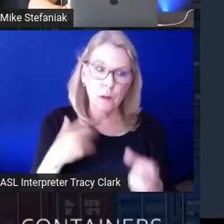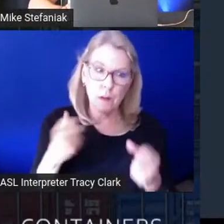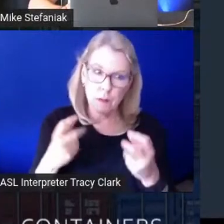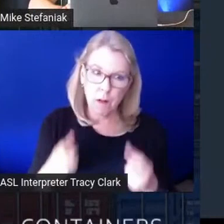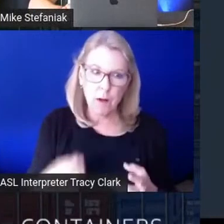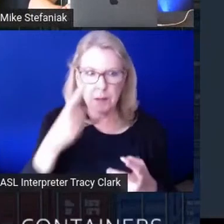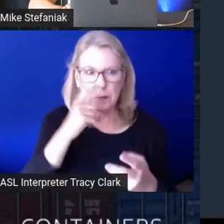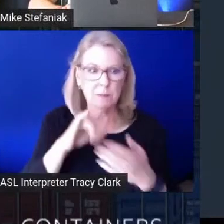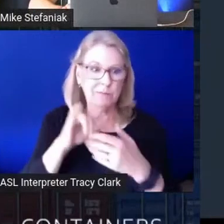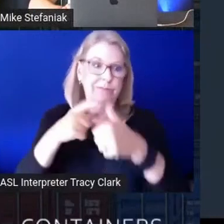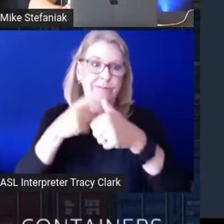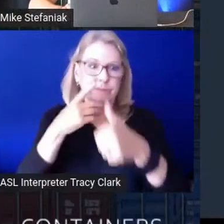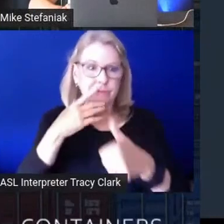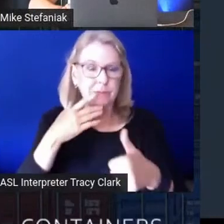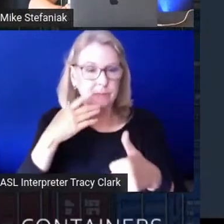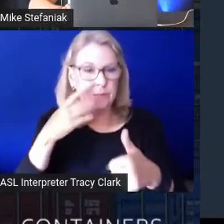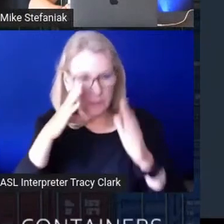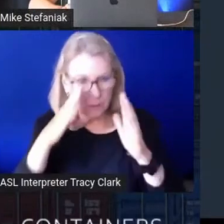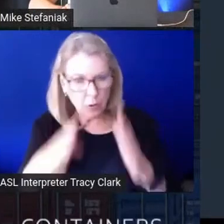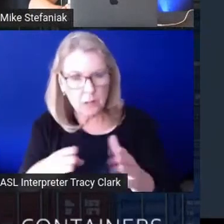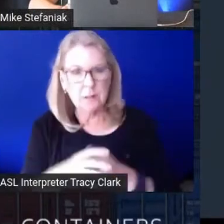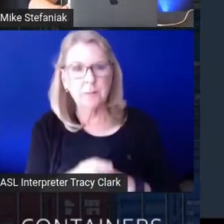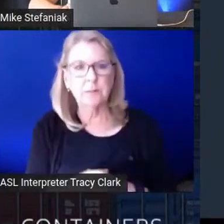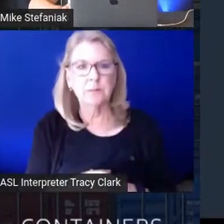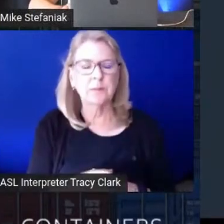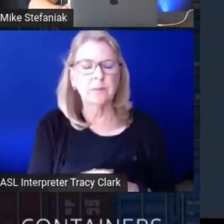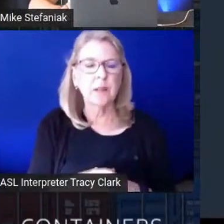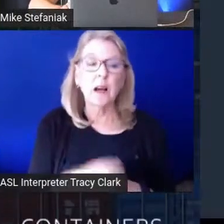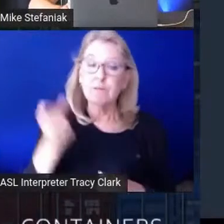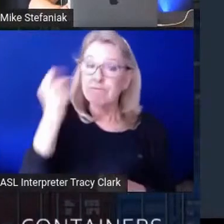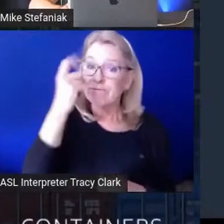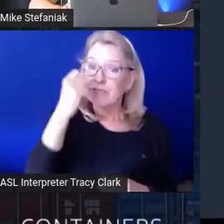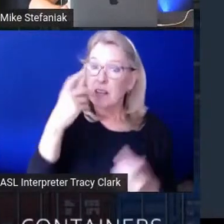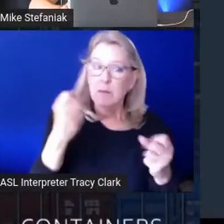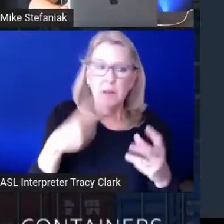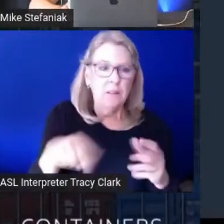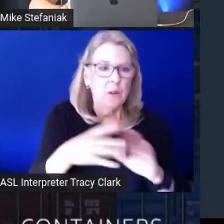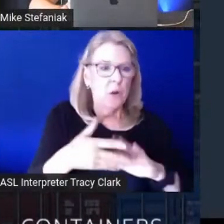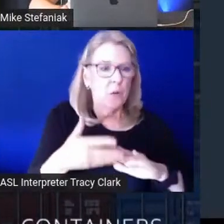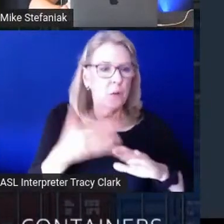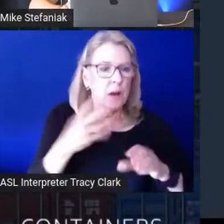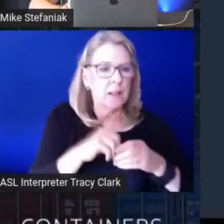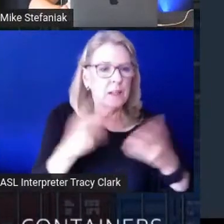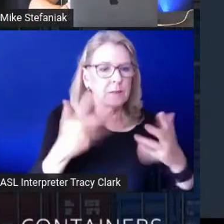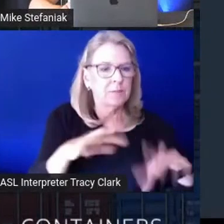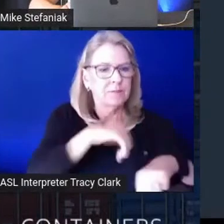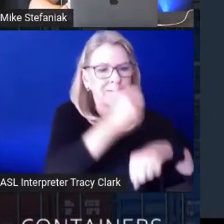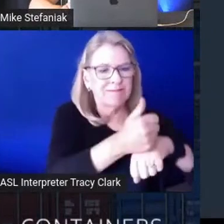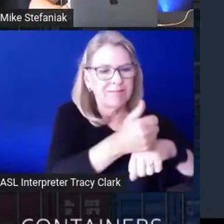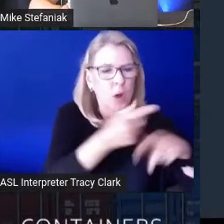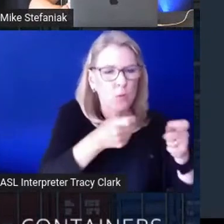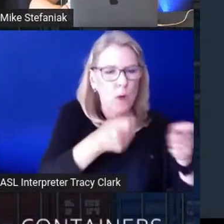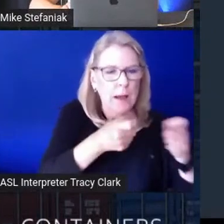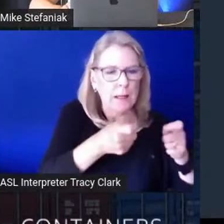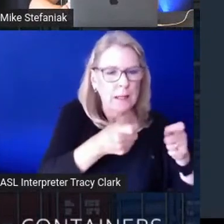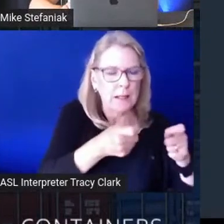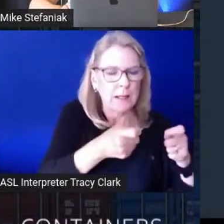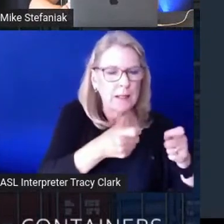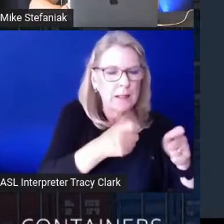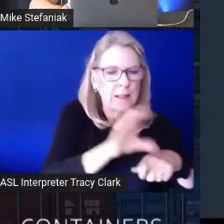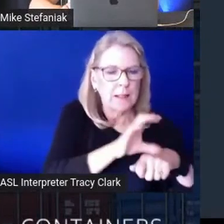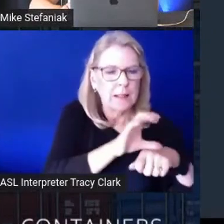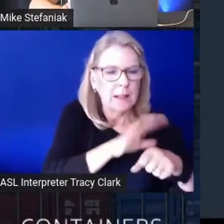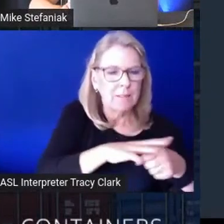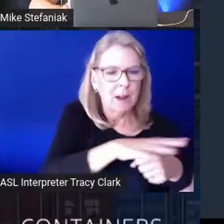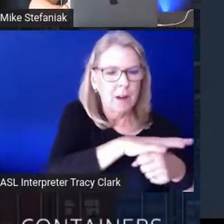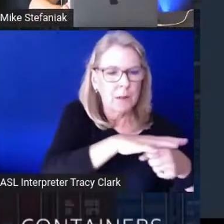So we recognize that many of you run in regulated environments, and EKS makes it easy for you to run those applications